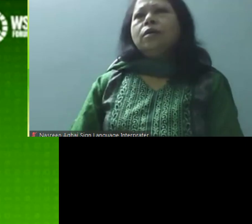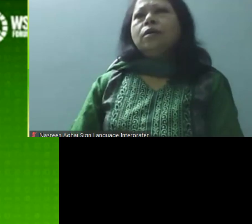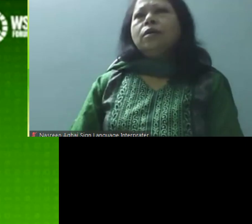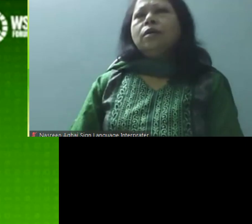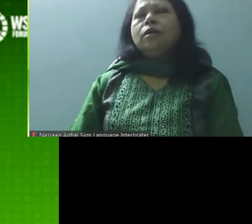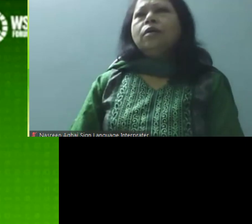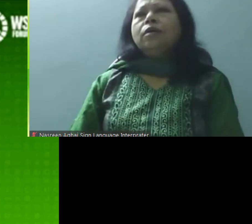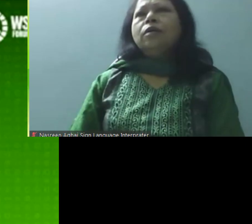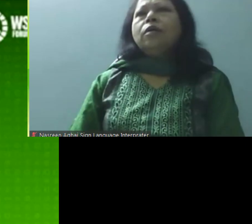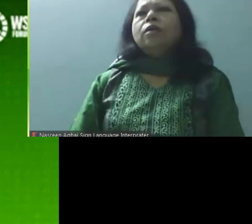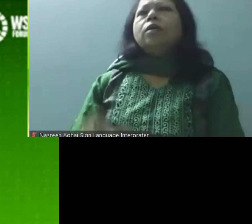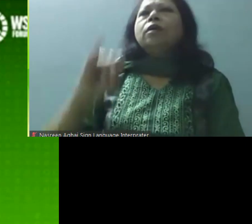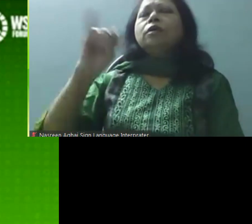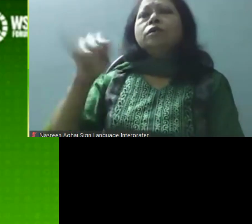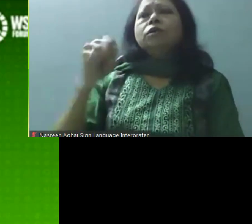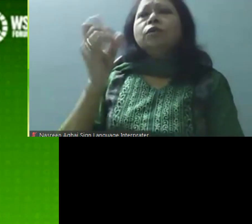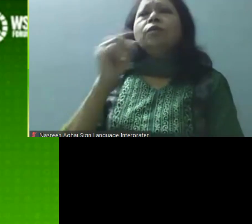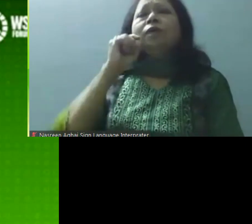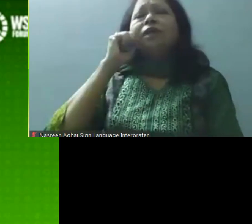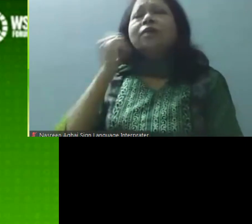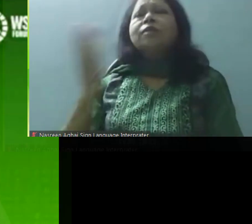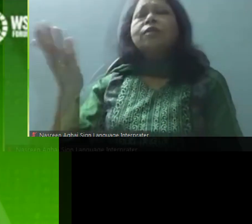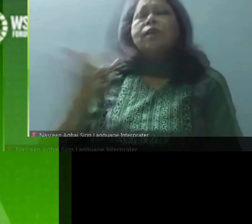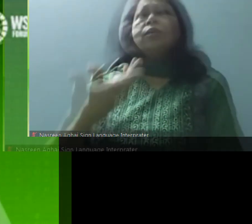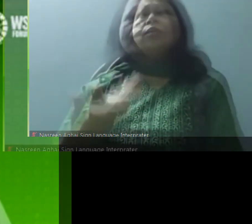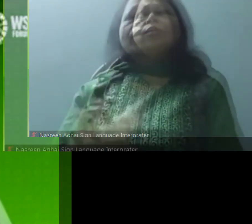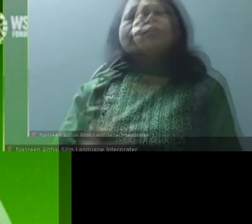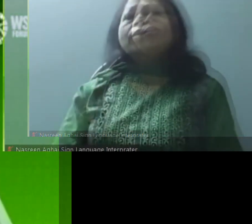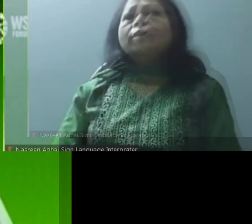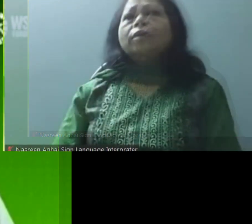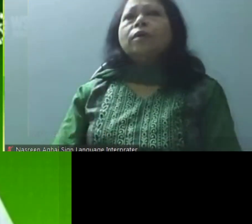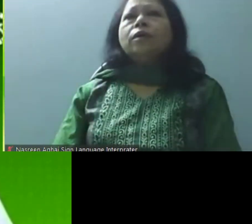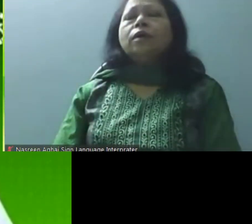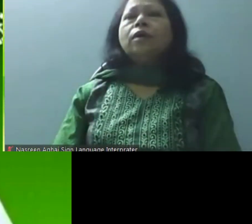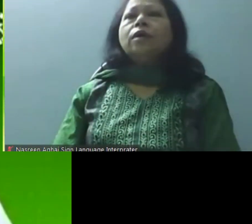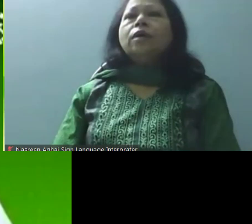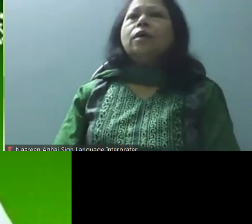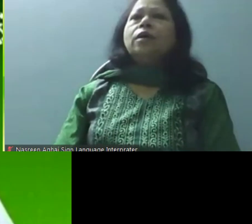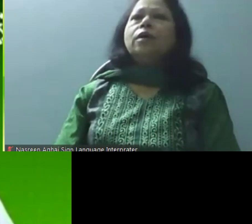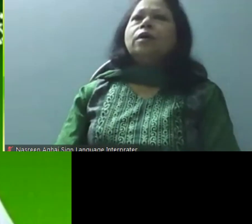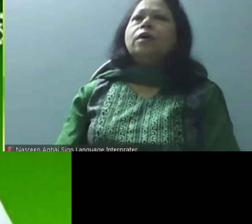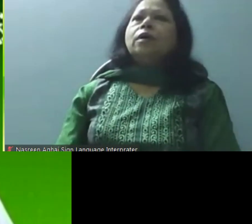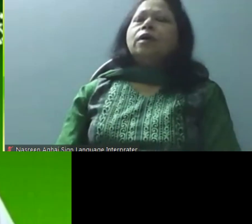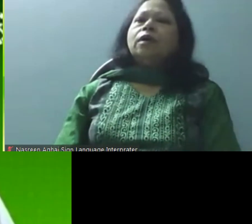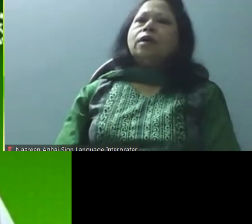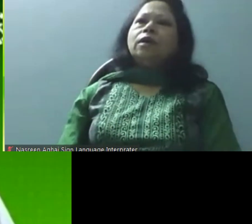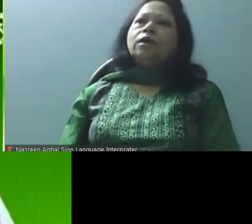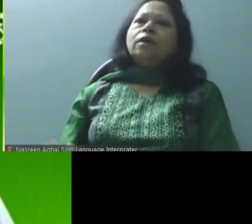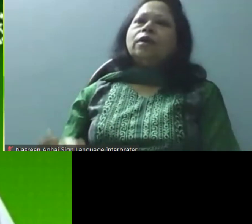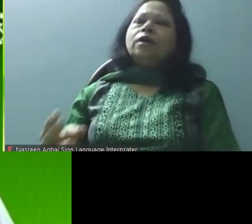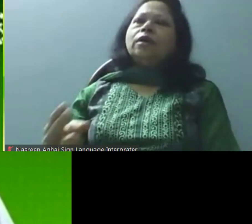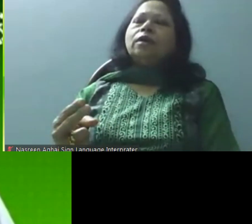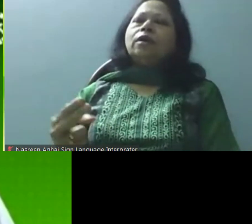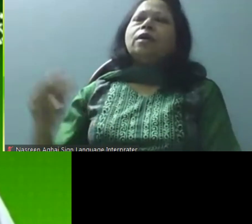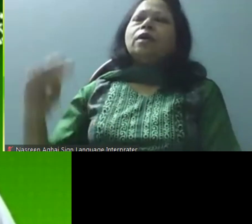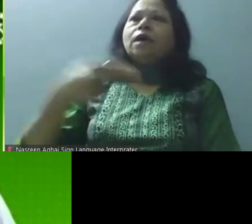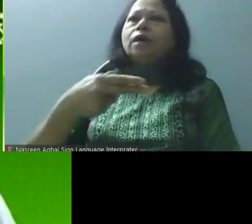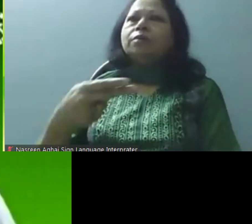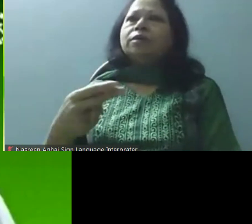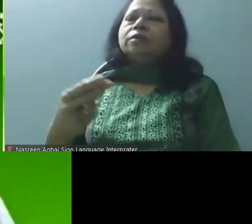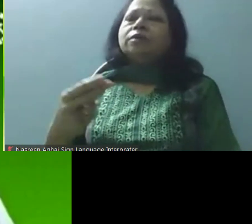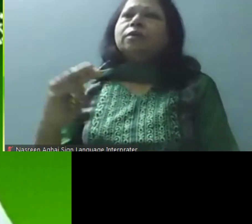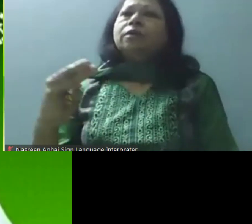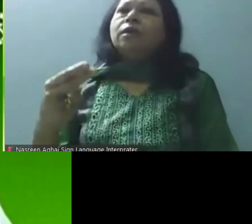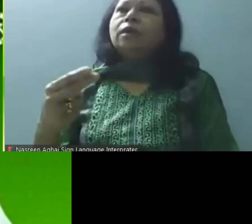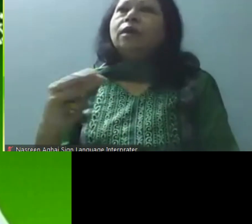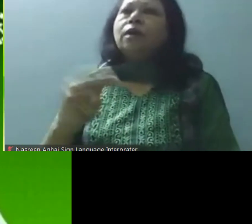letting Julius speak about it, let us hand over to Mr. Hamza Afridi, who is actually a user of the assistive technology